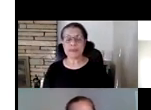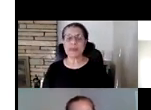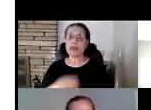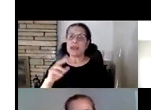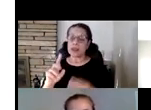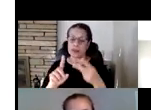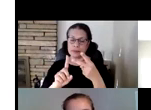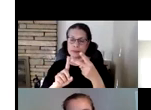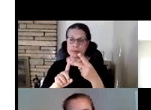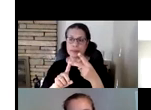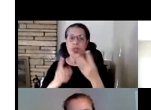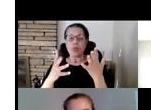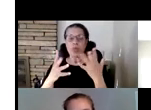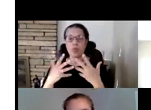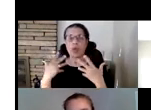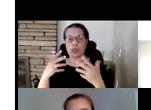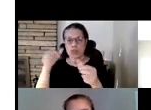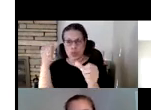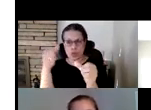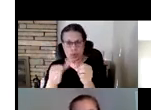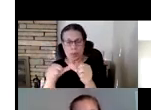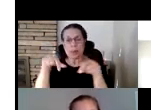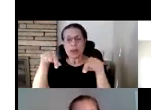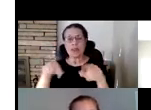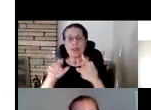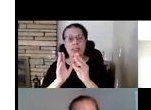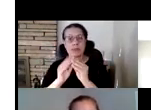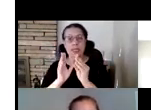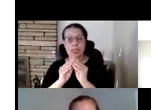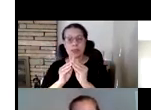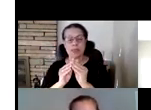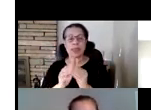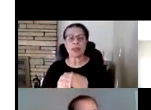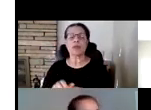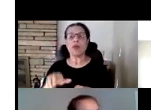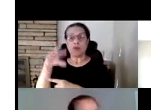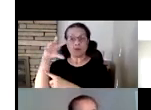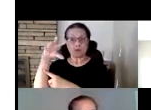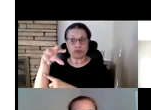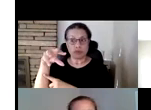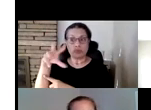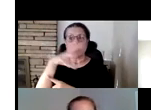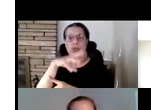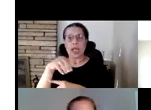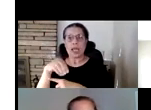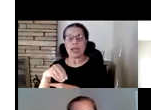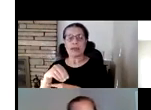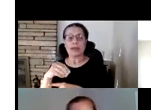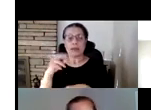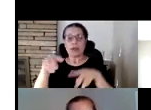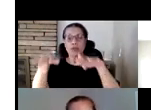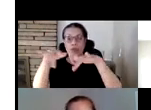Second, we'd like to remind everyone that this meeting is being both audio and visually recorded and will be made